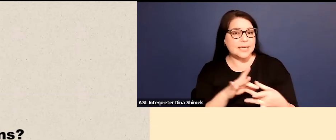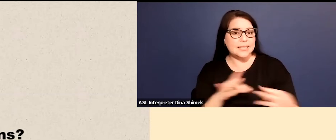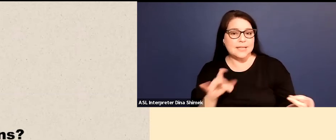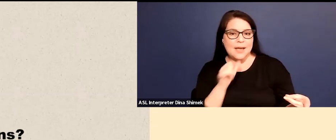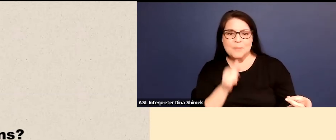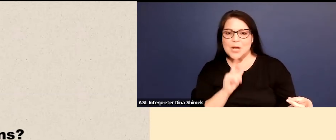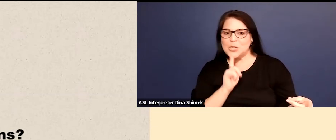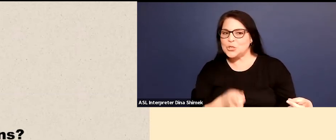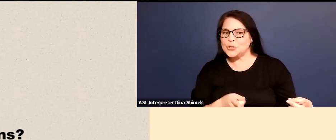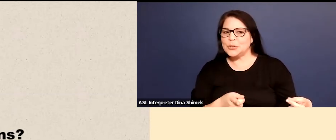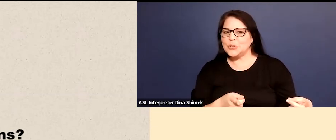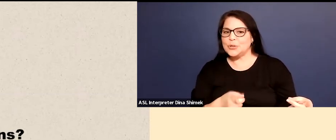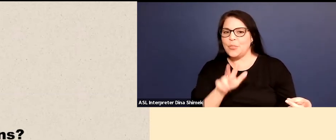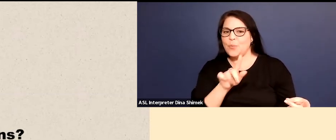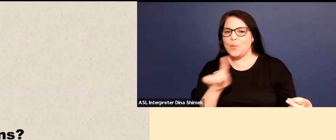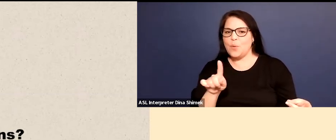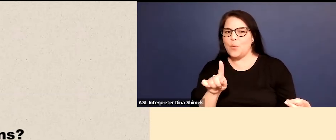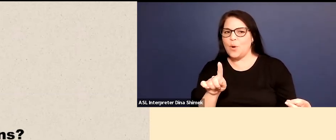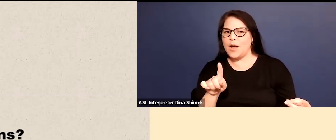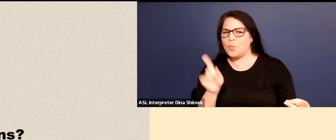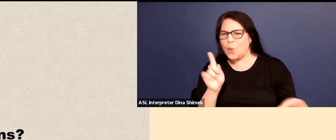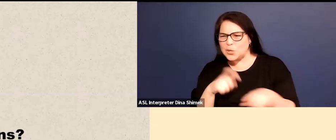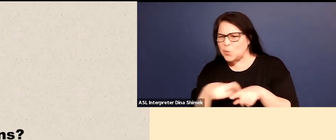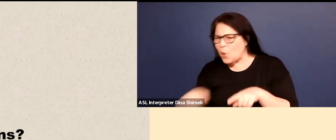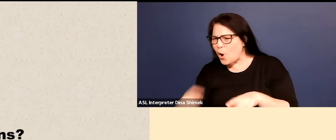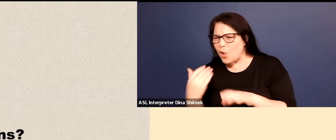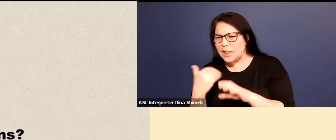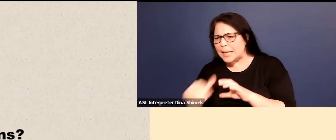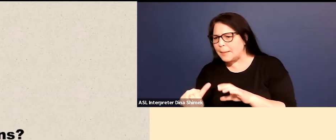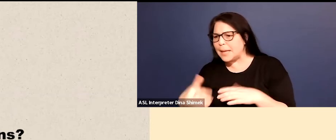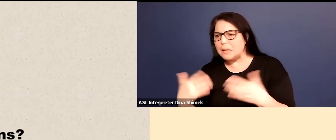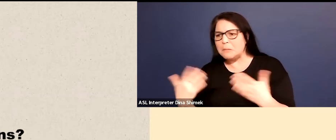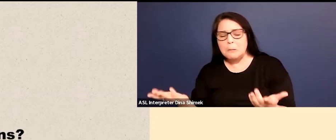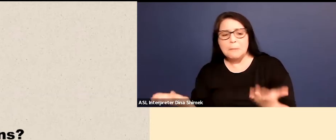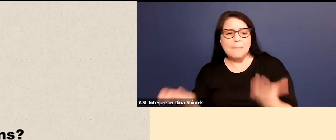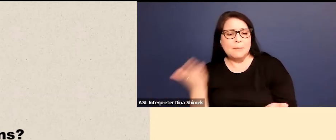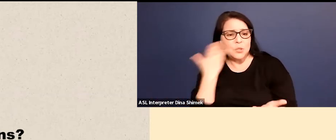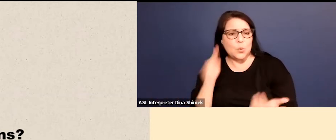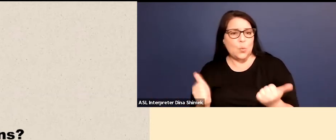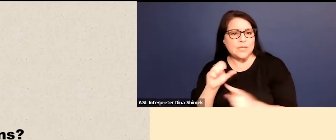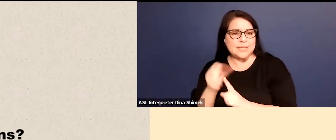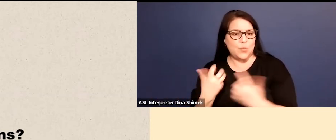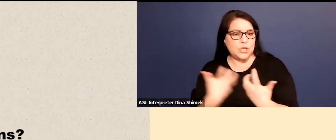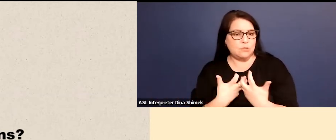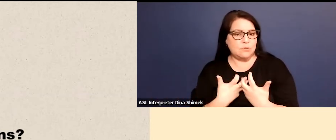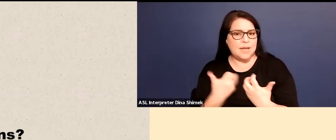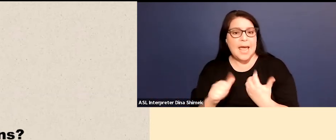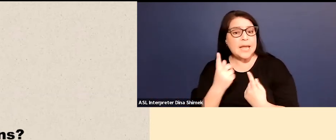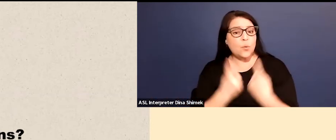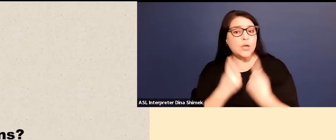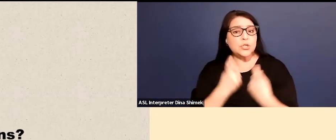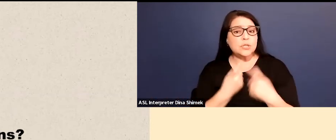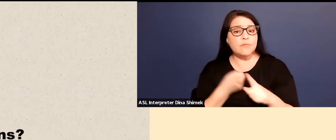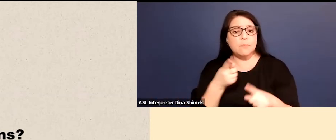yet, is 311 the place to call or email about? And were there any questions from the